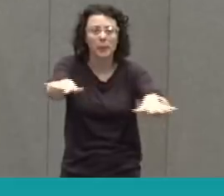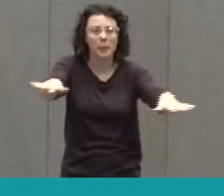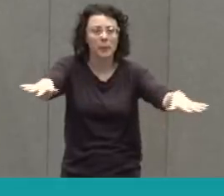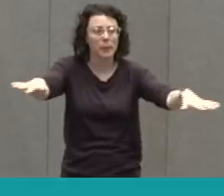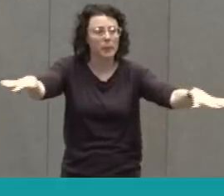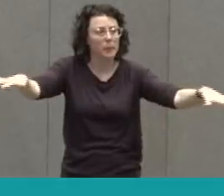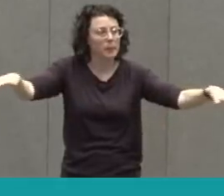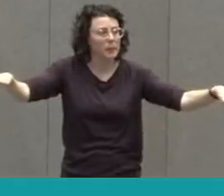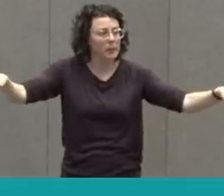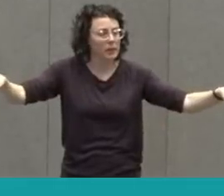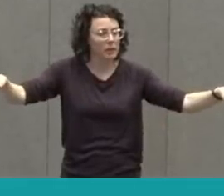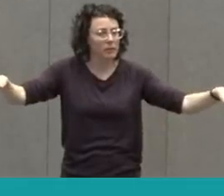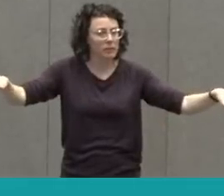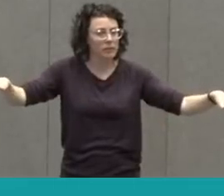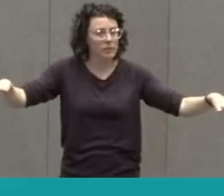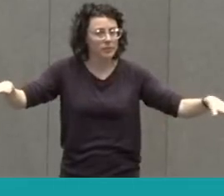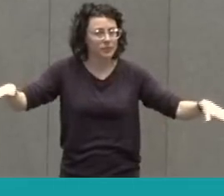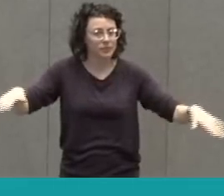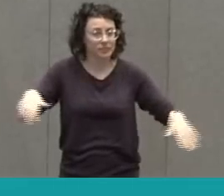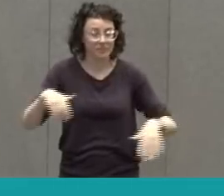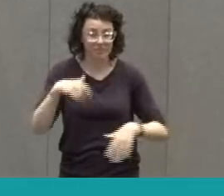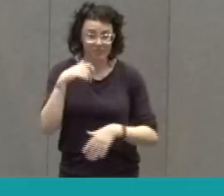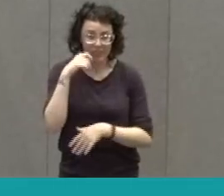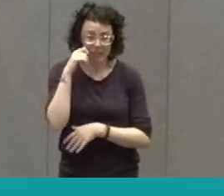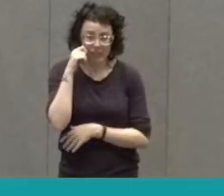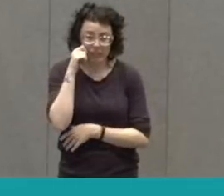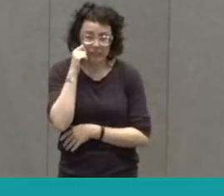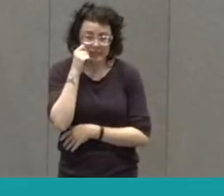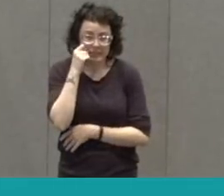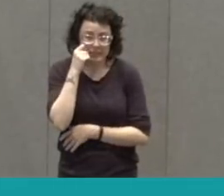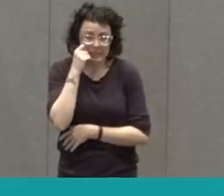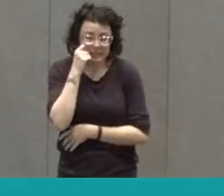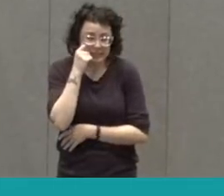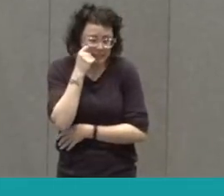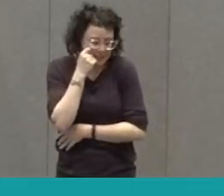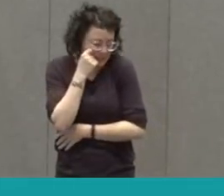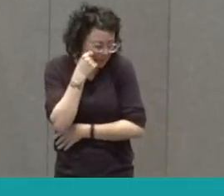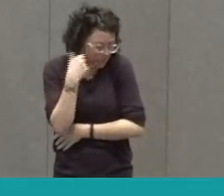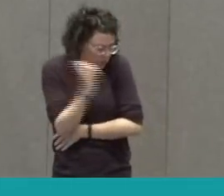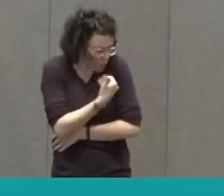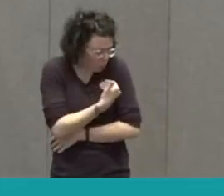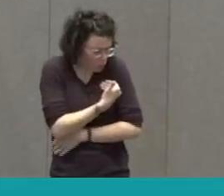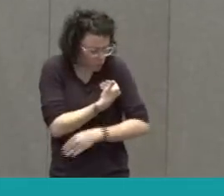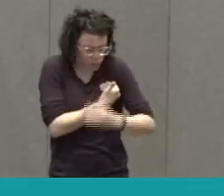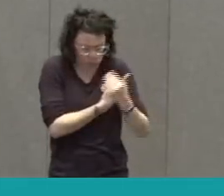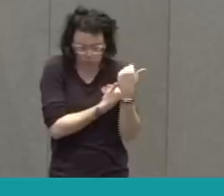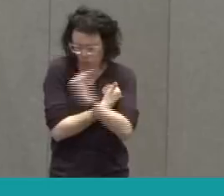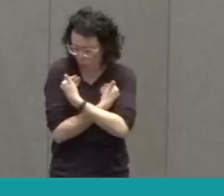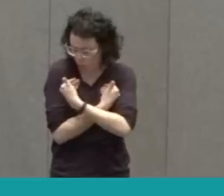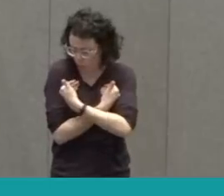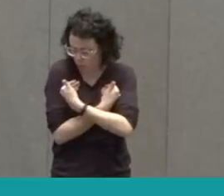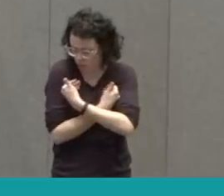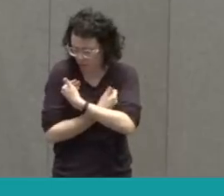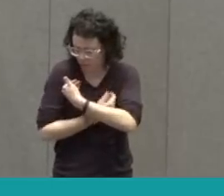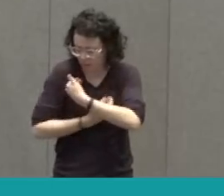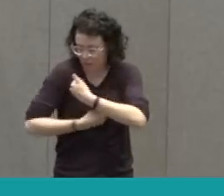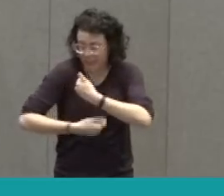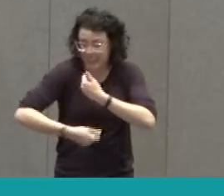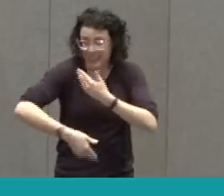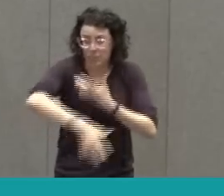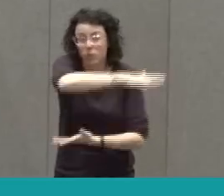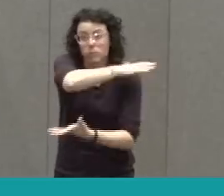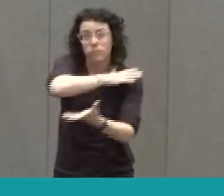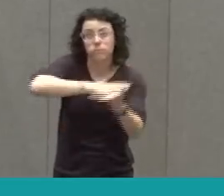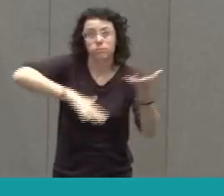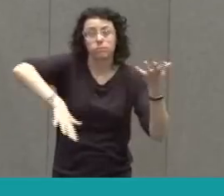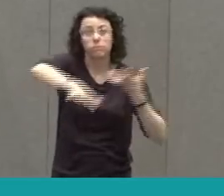While close to your skin and as high as the sky, air rushed in and blew about,